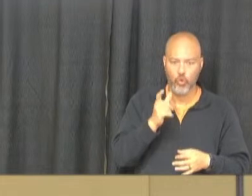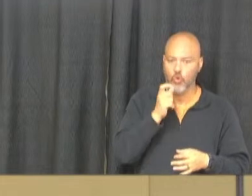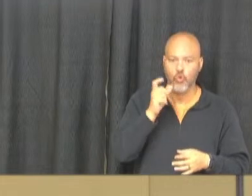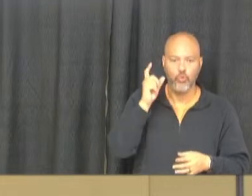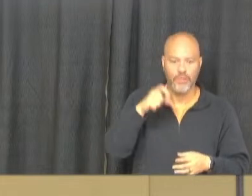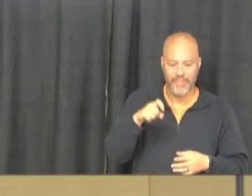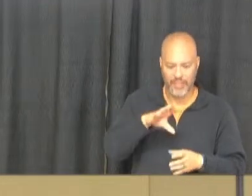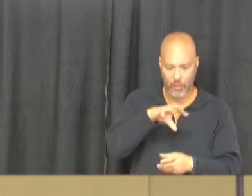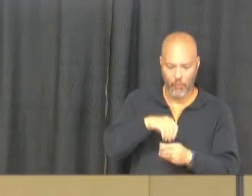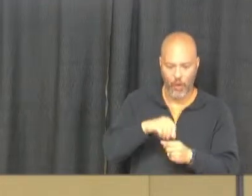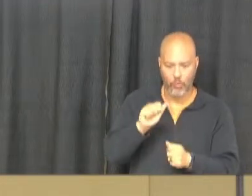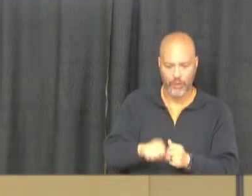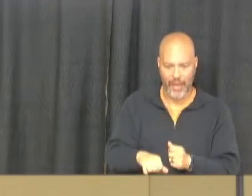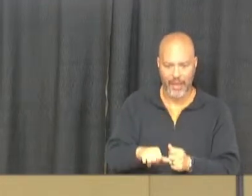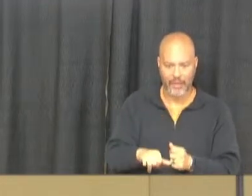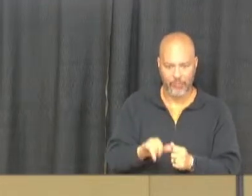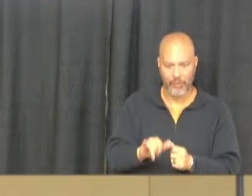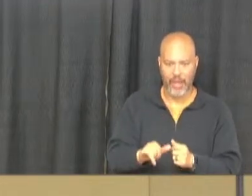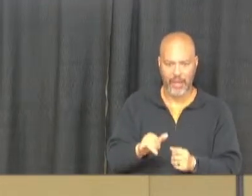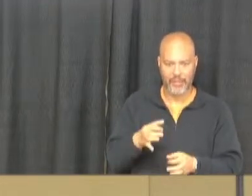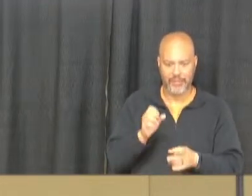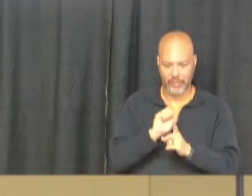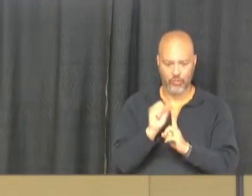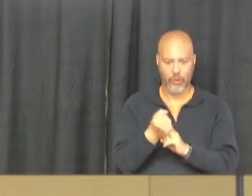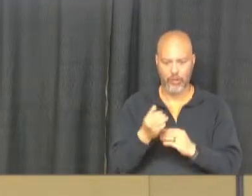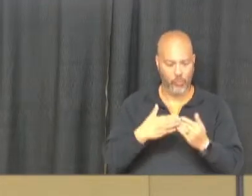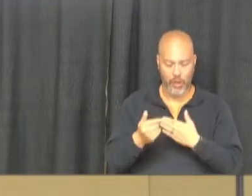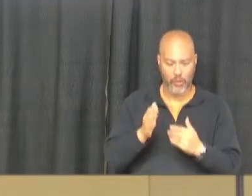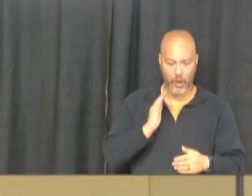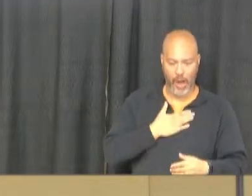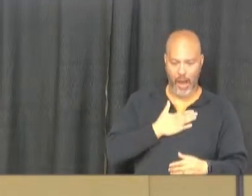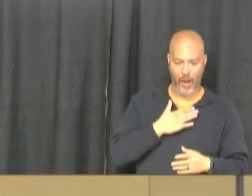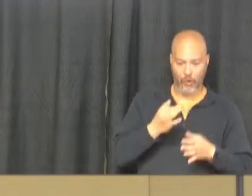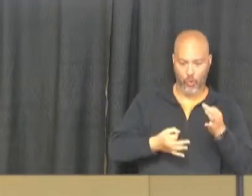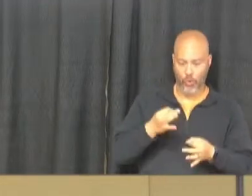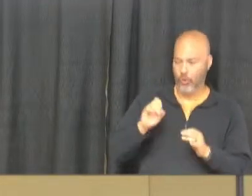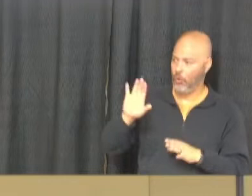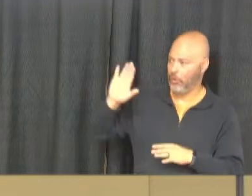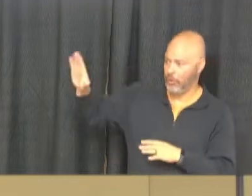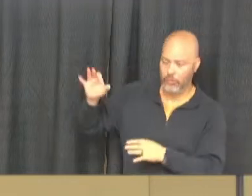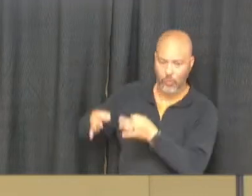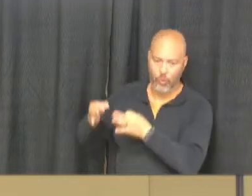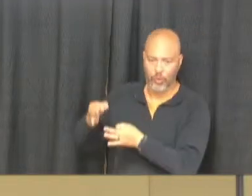who needs to be involved in this transaction, whether it be through our action or this gentleman's.